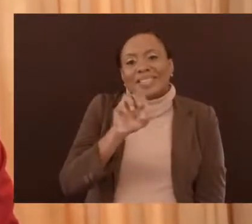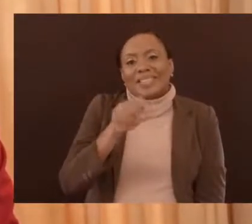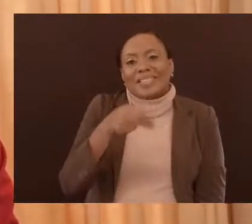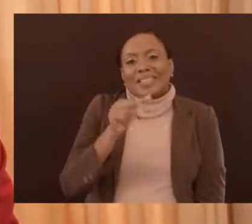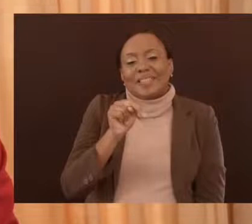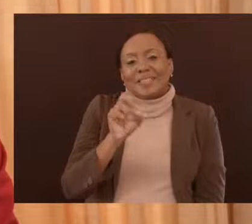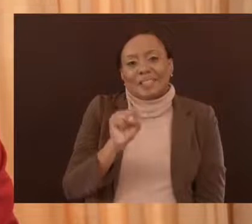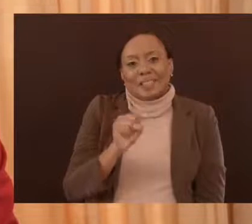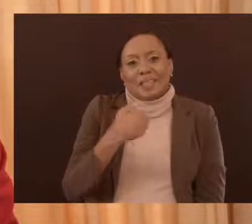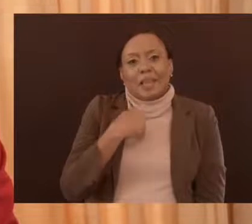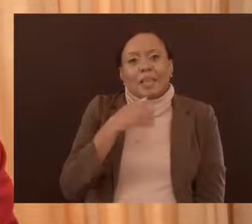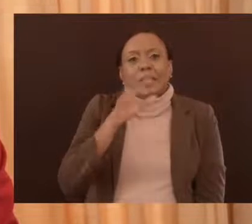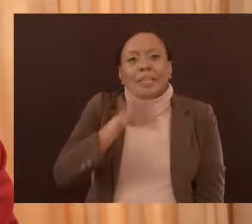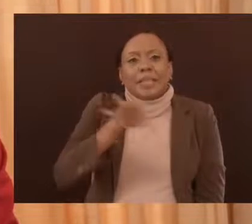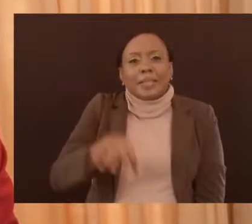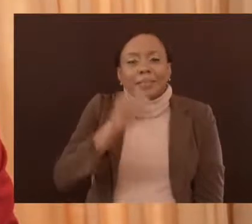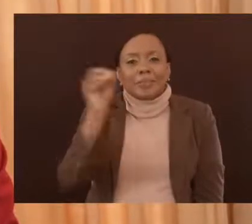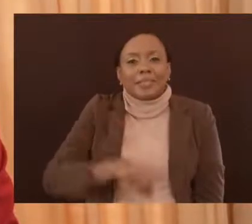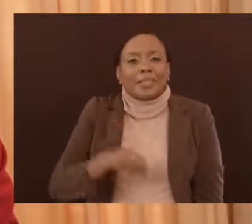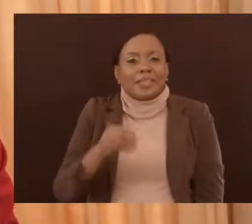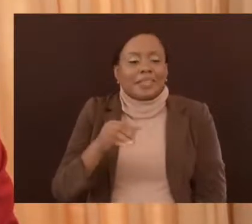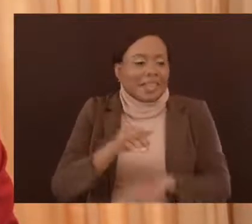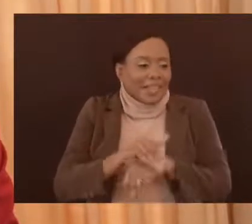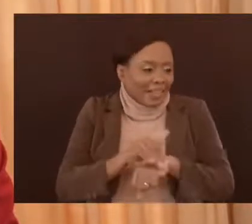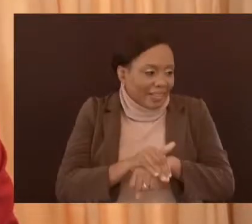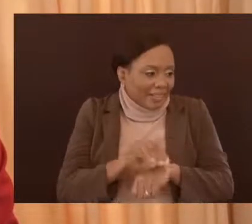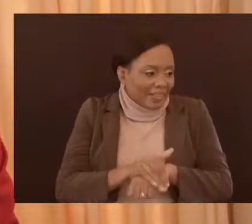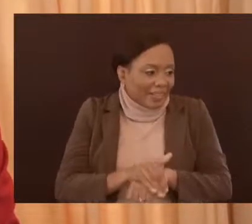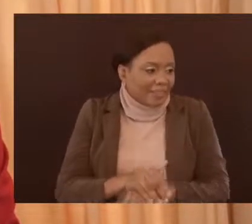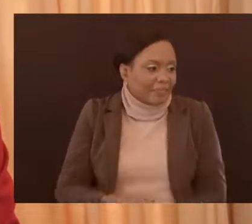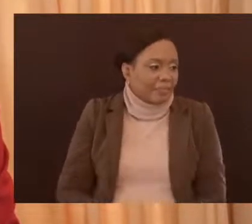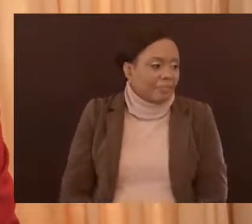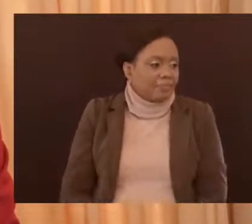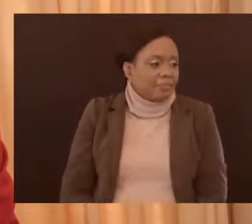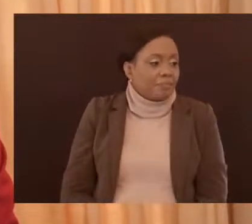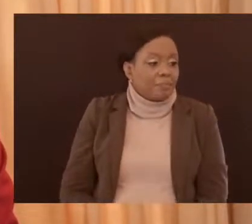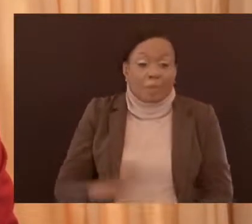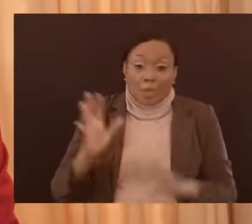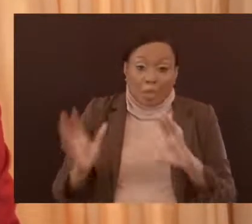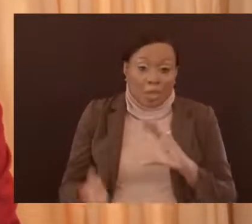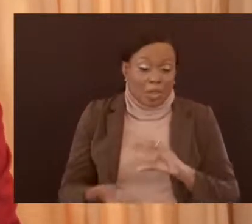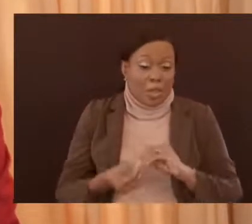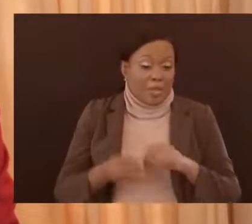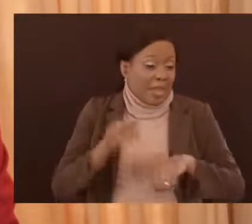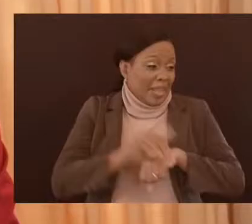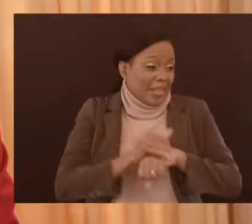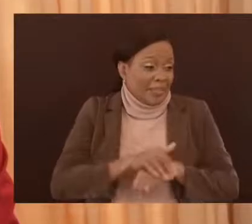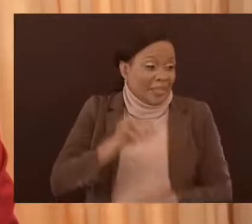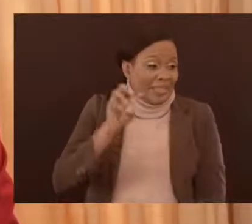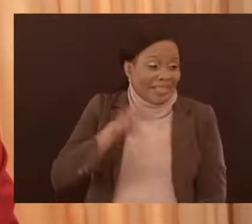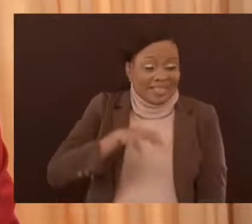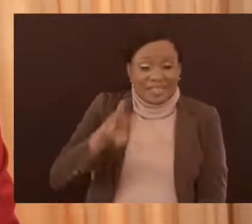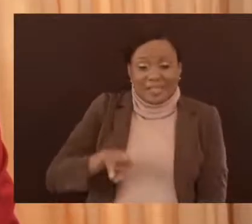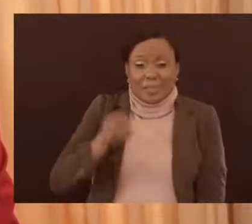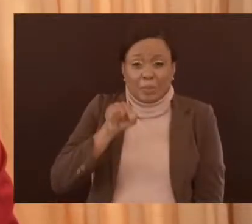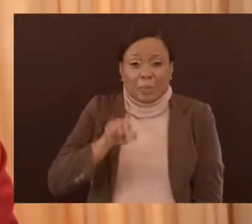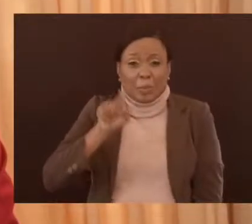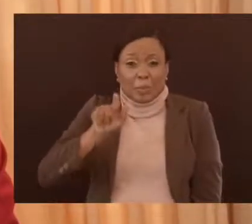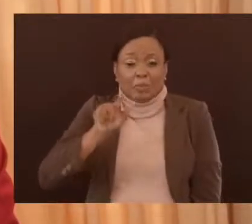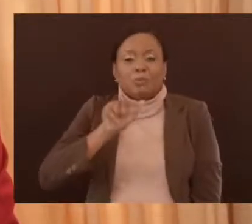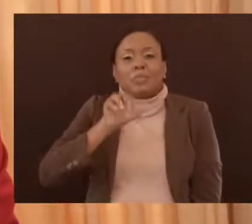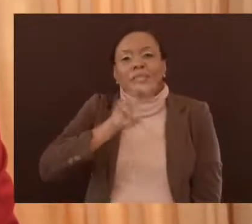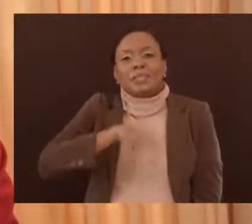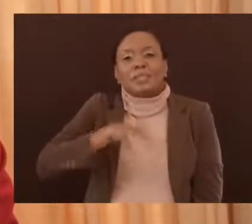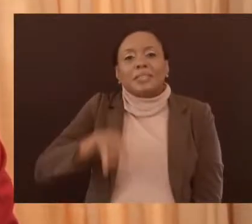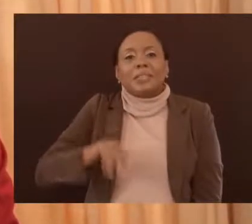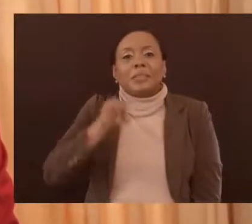in English for 2021 is 66.28. This represents a decline of 3.51 when